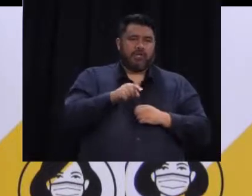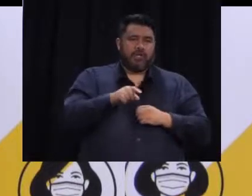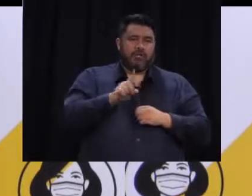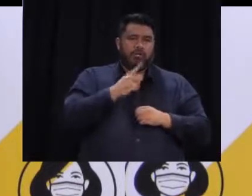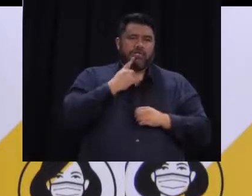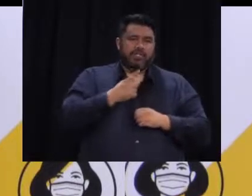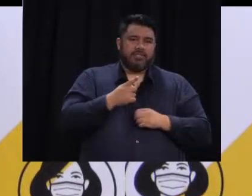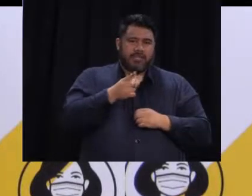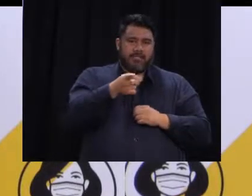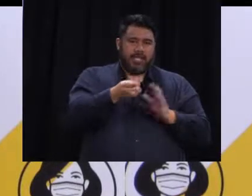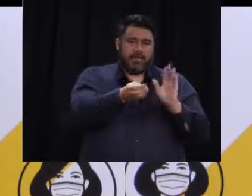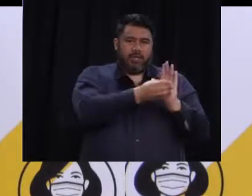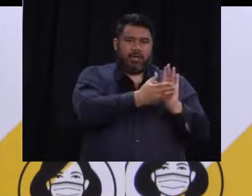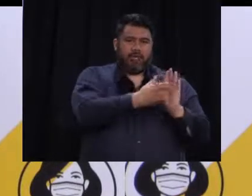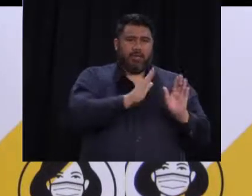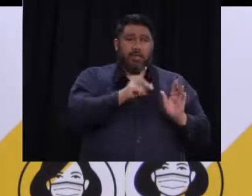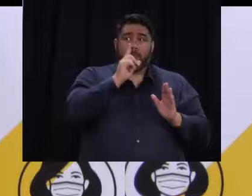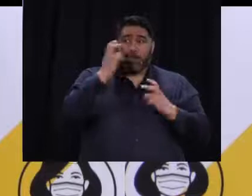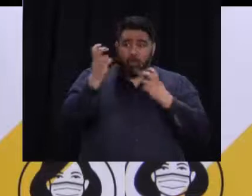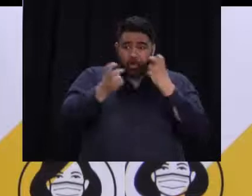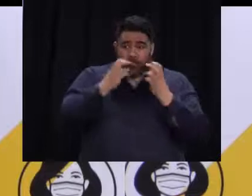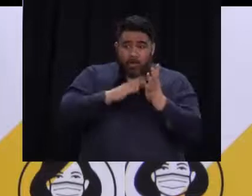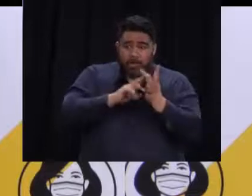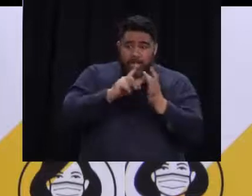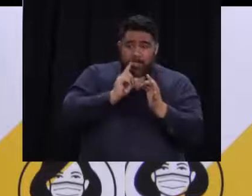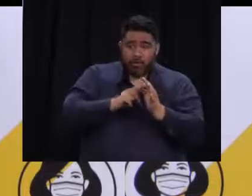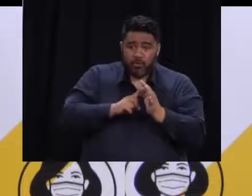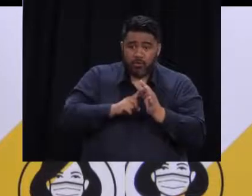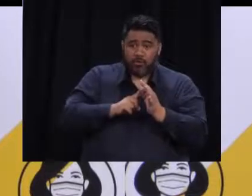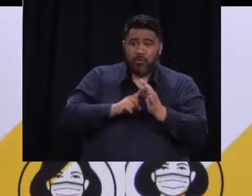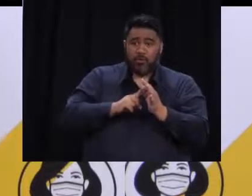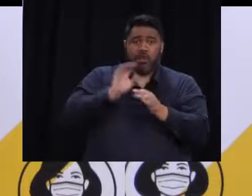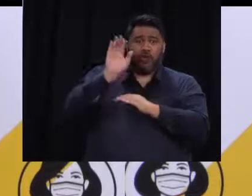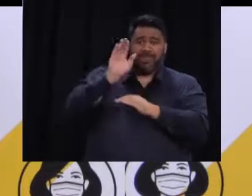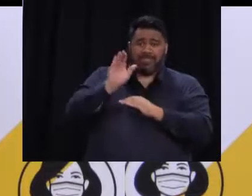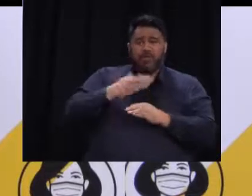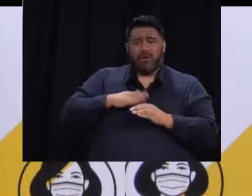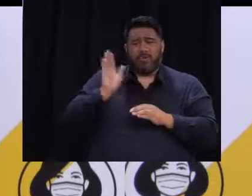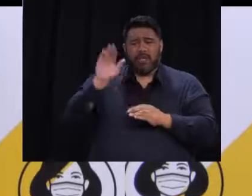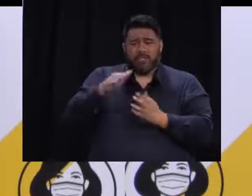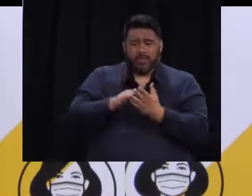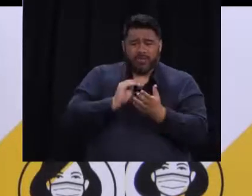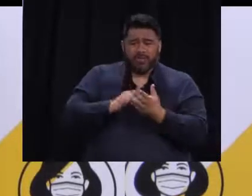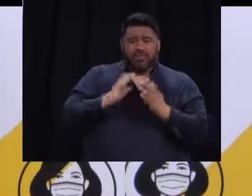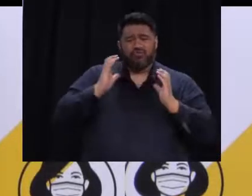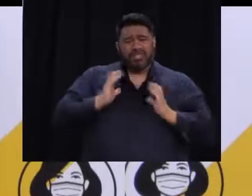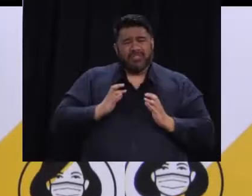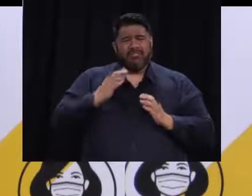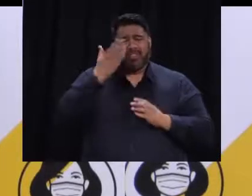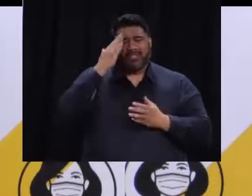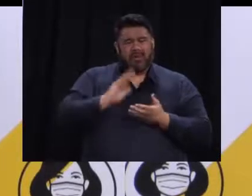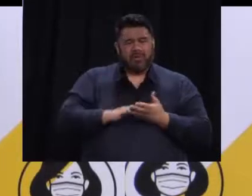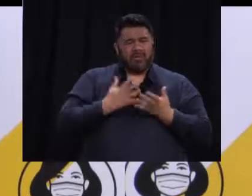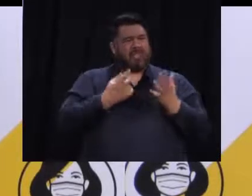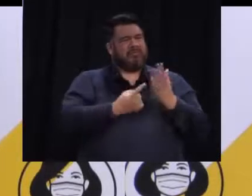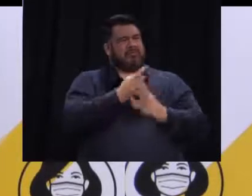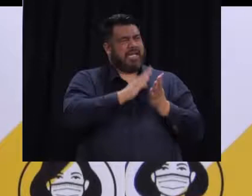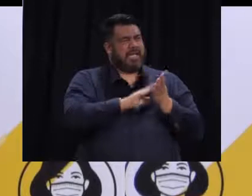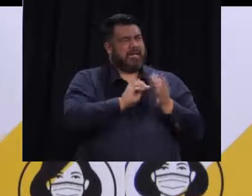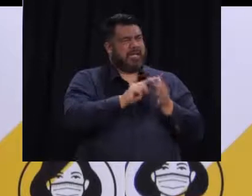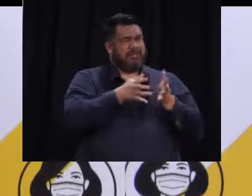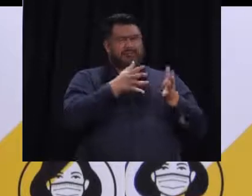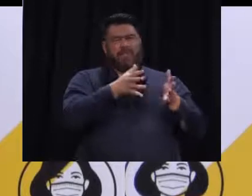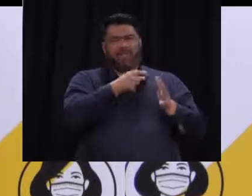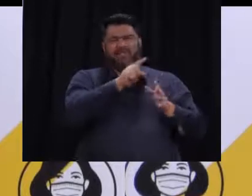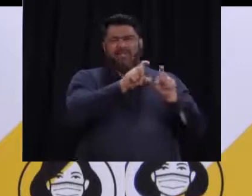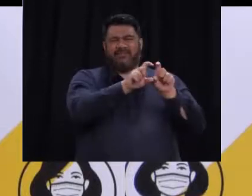that people who are looking for places in MIQ offshore, it can be a very stressful experience, so they have apologised for using